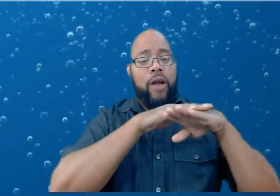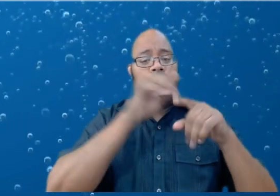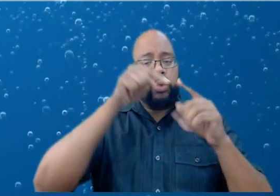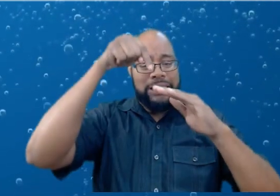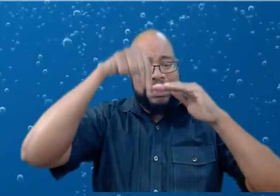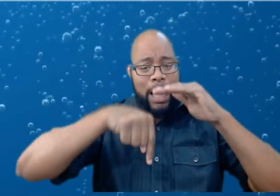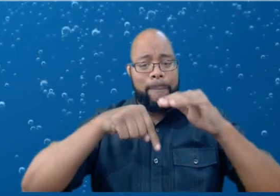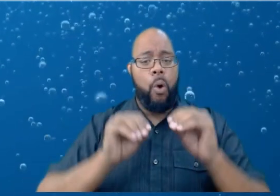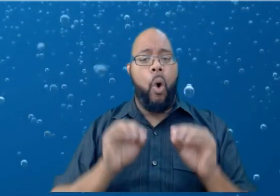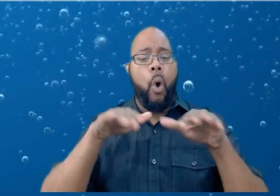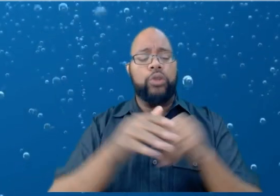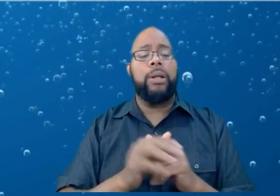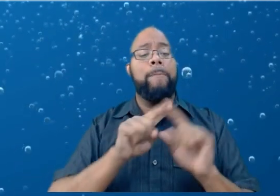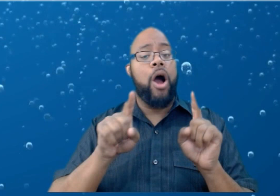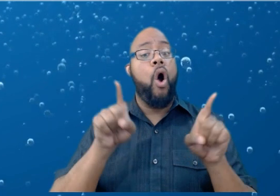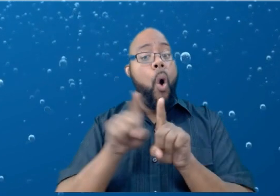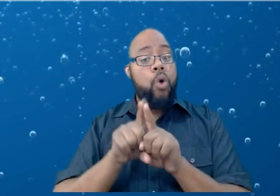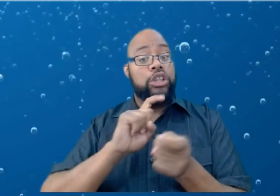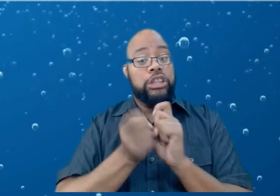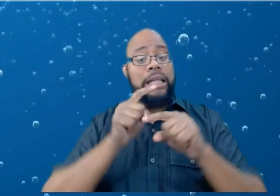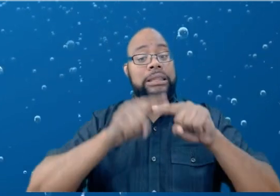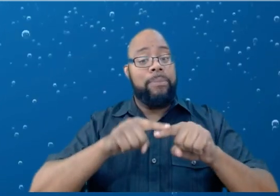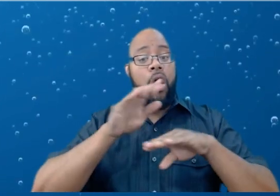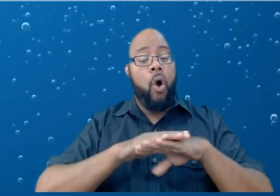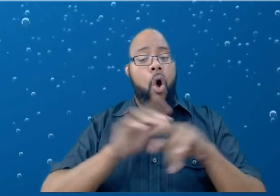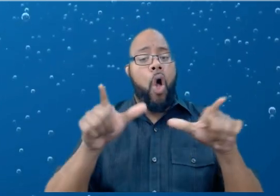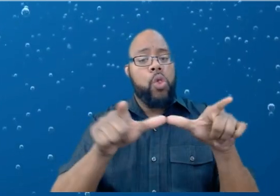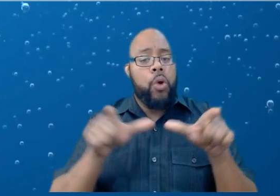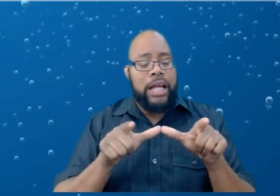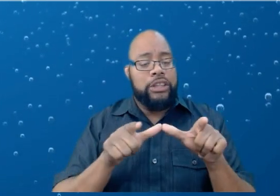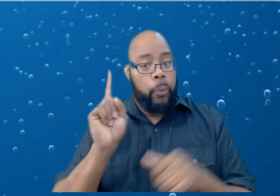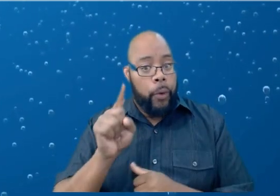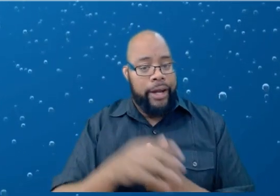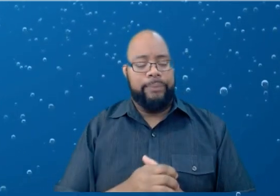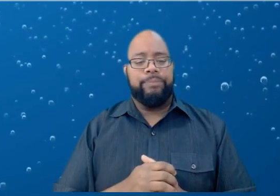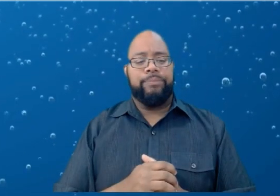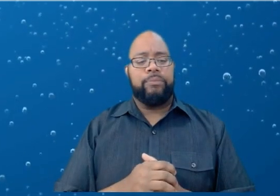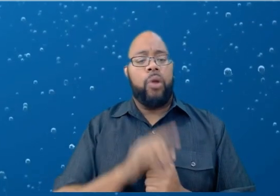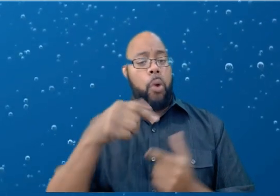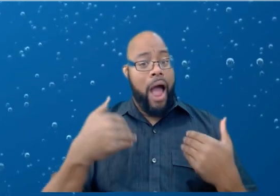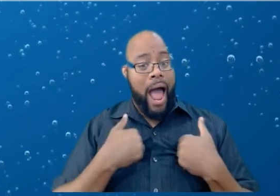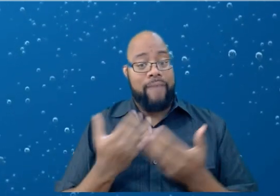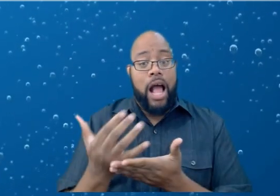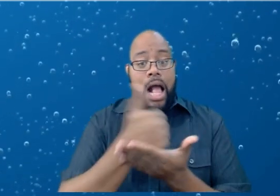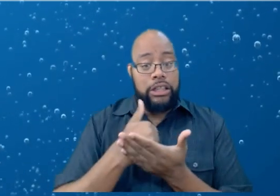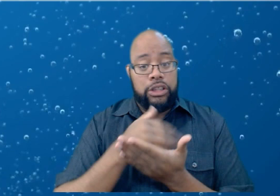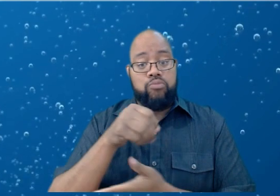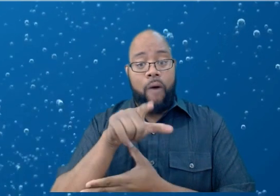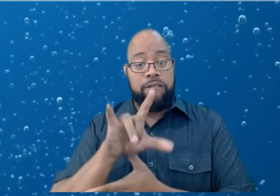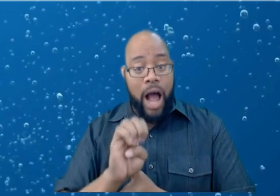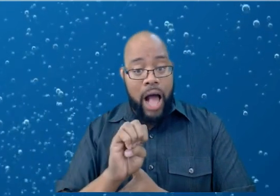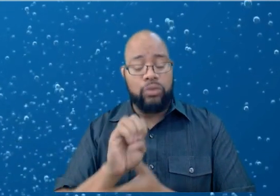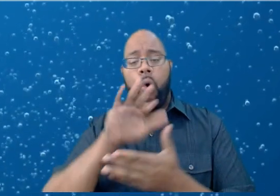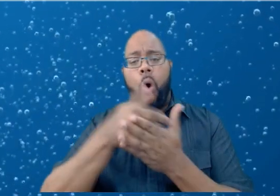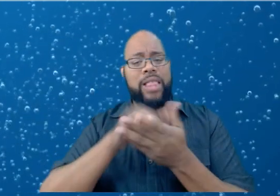from the surface to the depth of the ocean, but they also change depending upon the location that you're in. When you have a collection